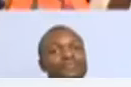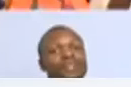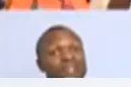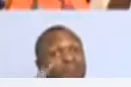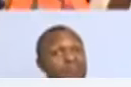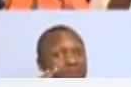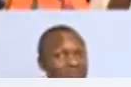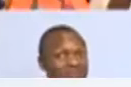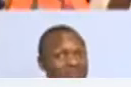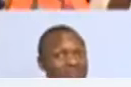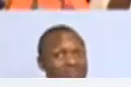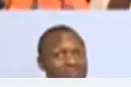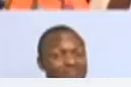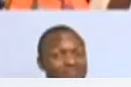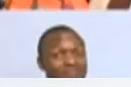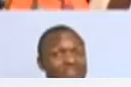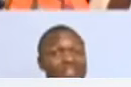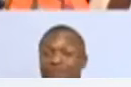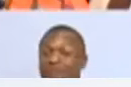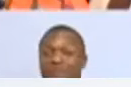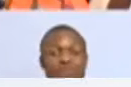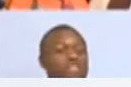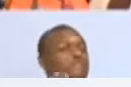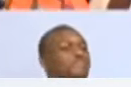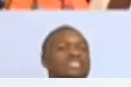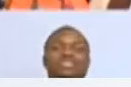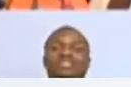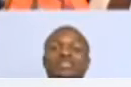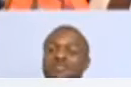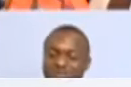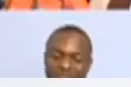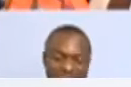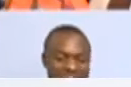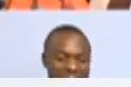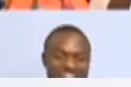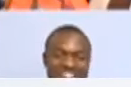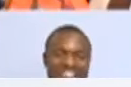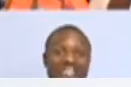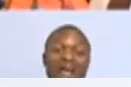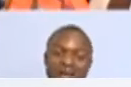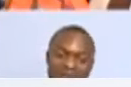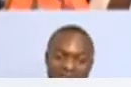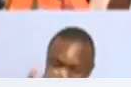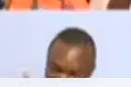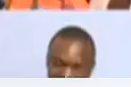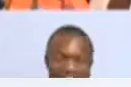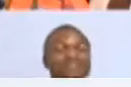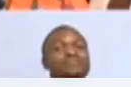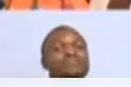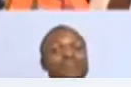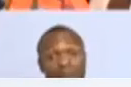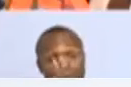mean, that's all. I apologize. I mean, that's all.